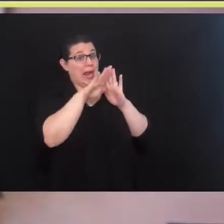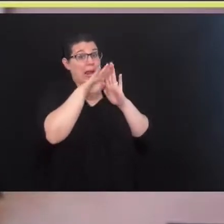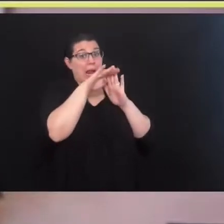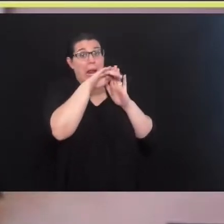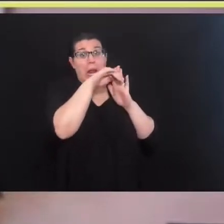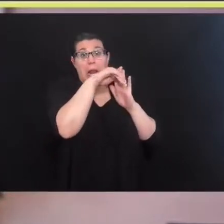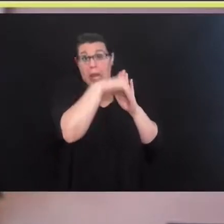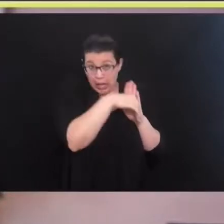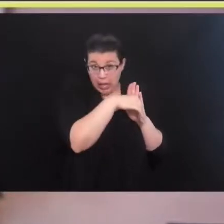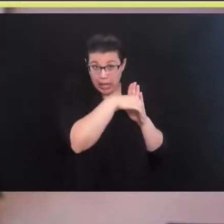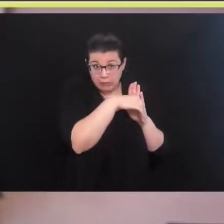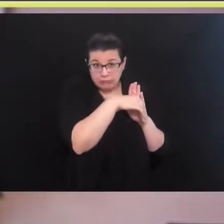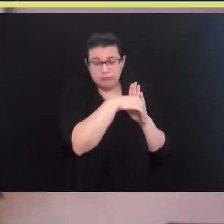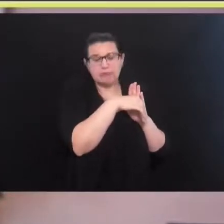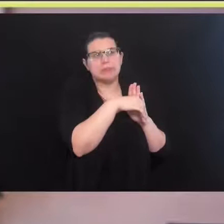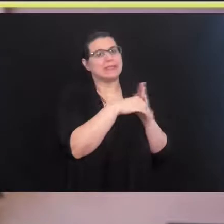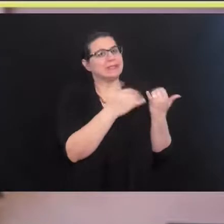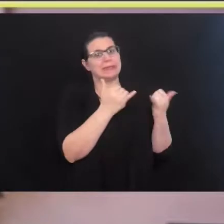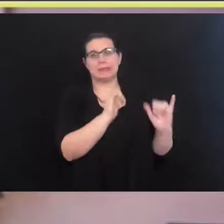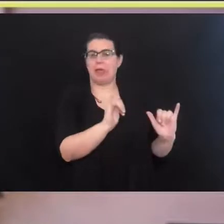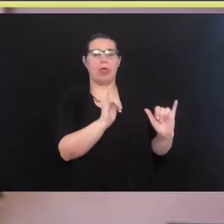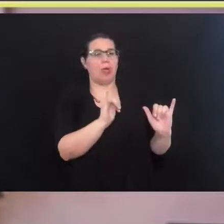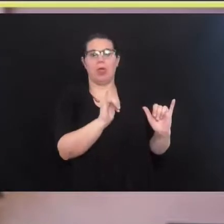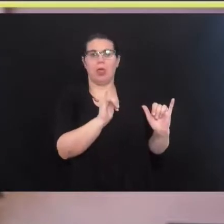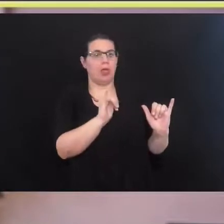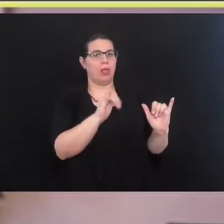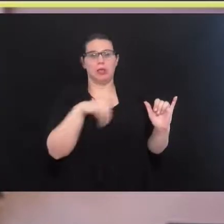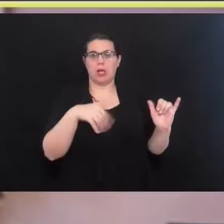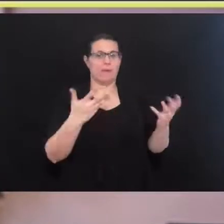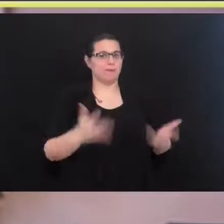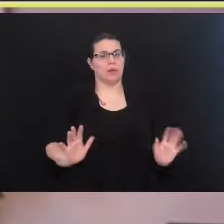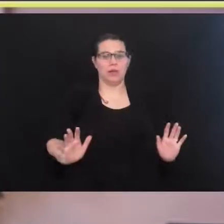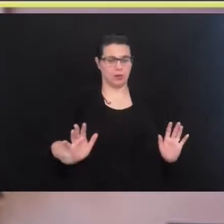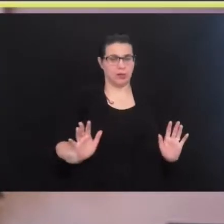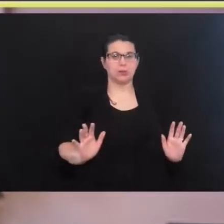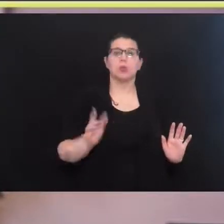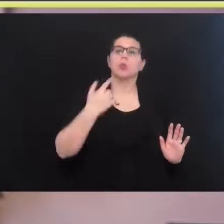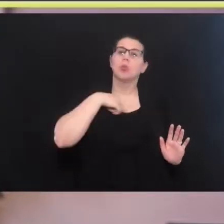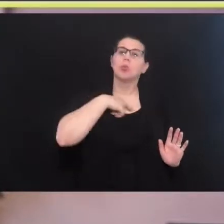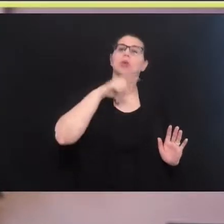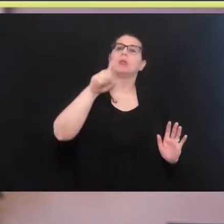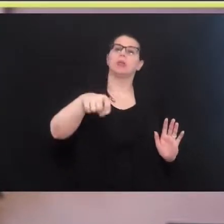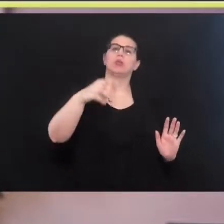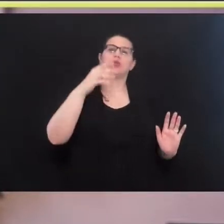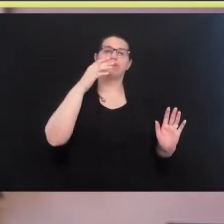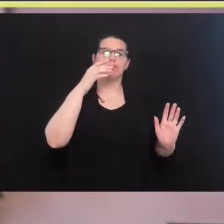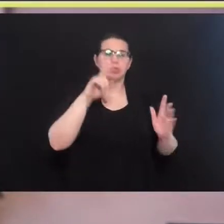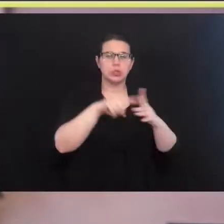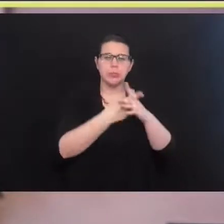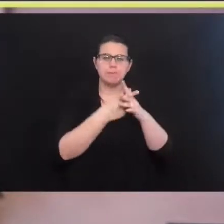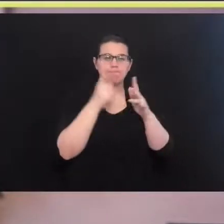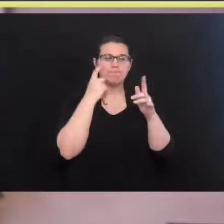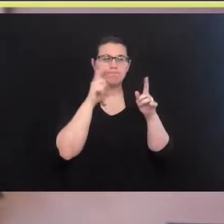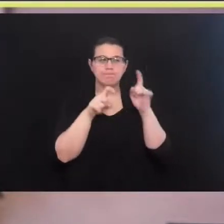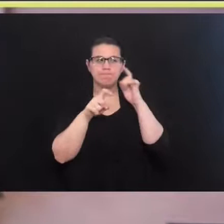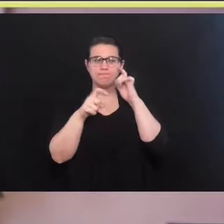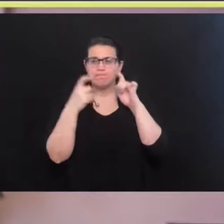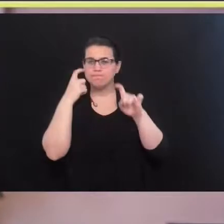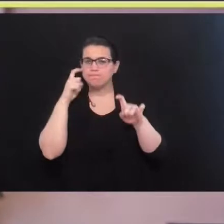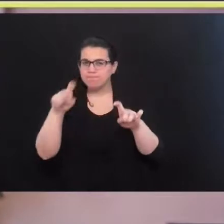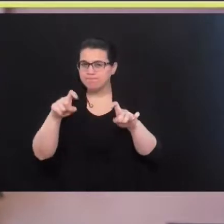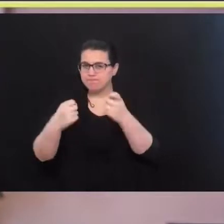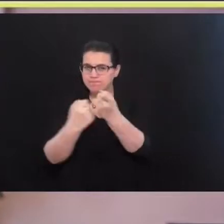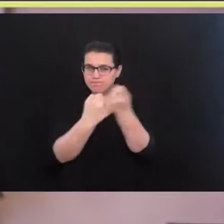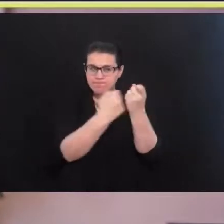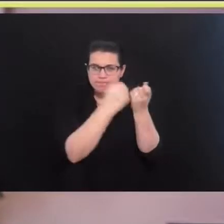we still aren't out of the woods yet. So it's so important for each of us to recognize and really support each other, but